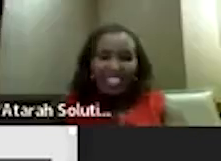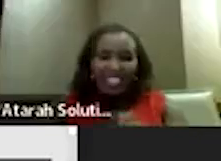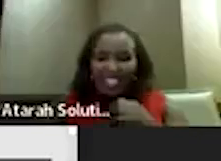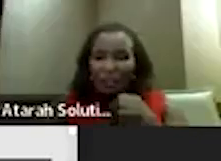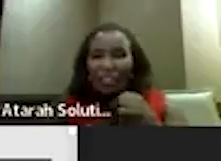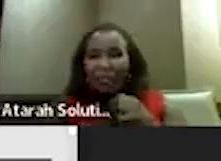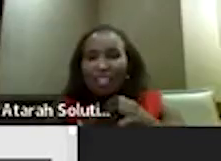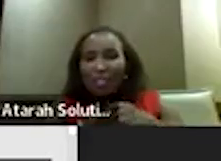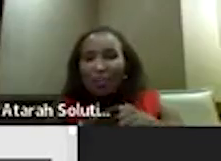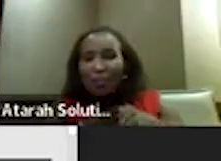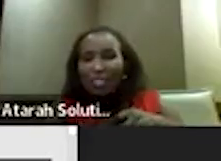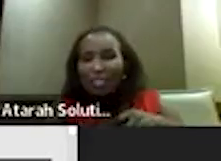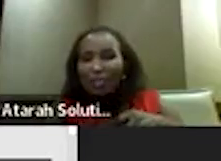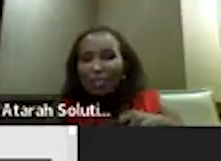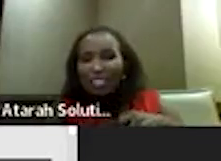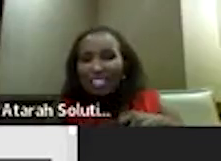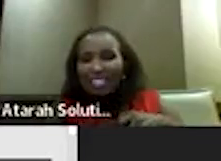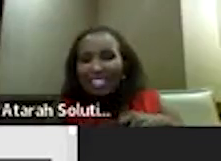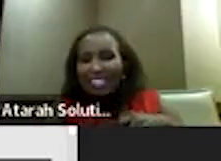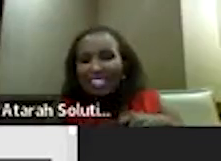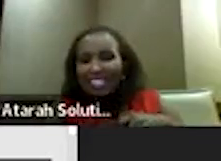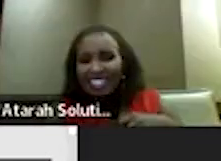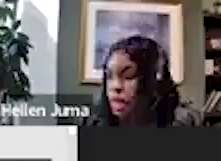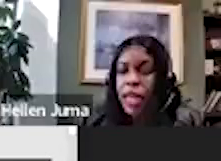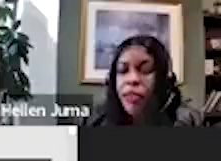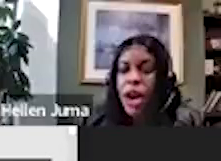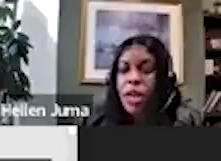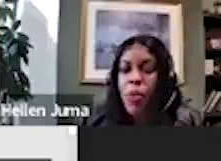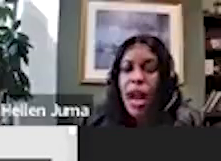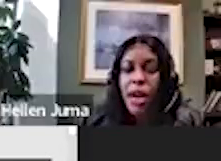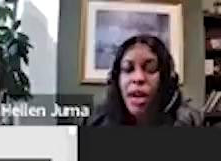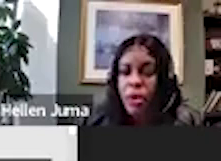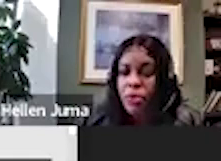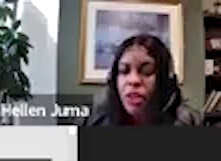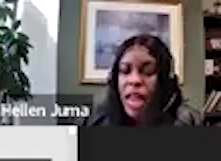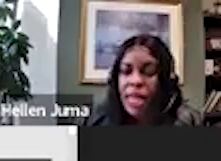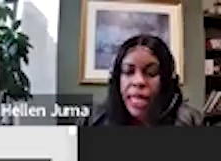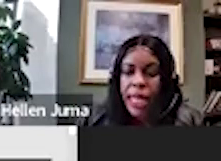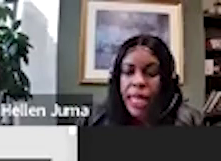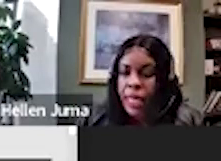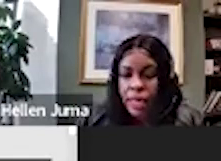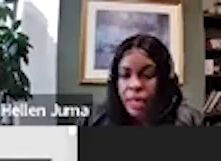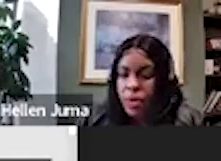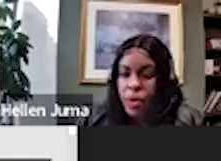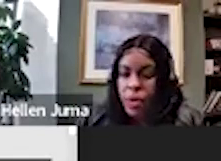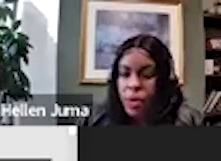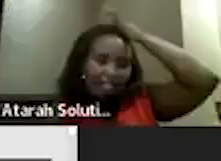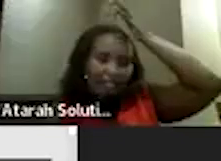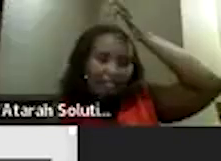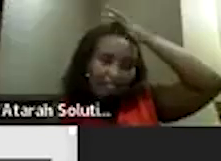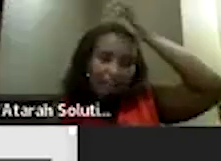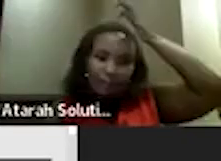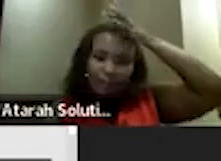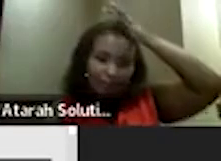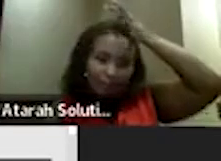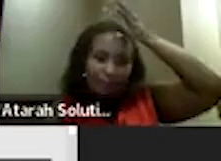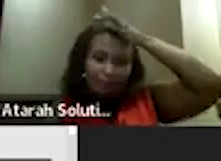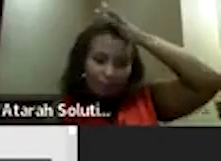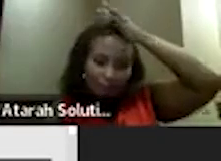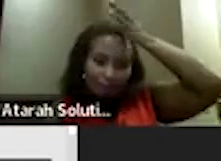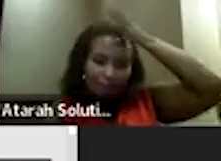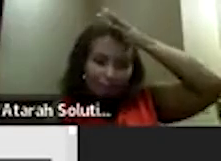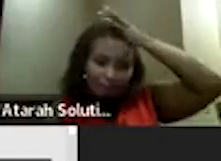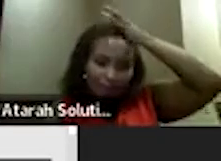about how many minutes do you need? I'll give you only one more slide and that's it. One more slide, that's